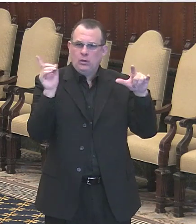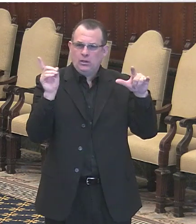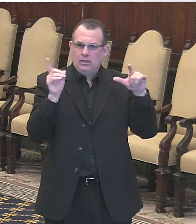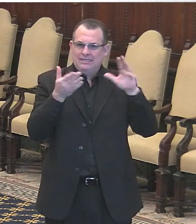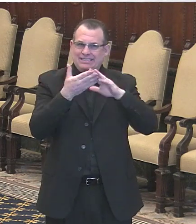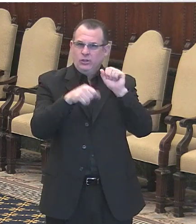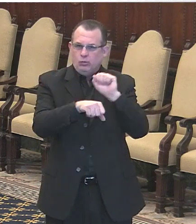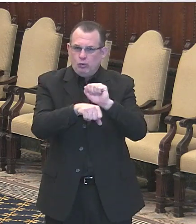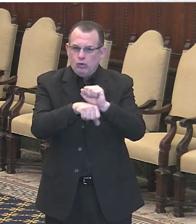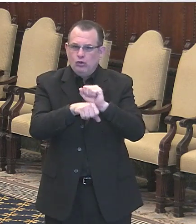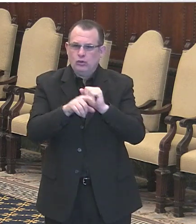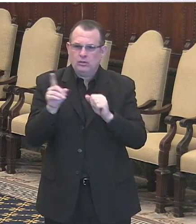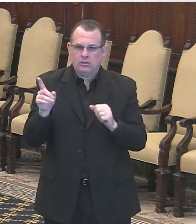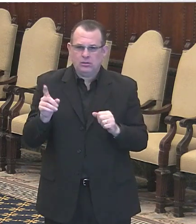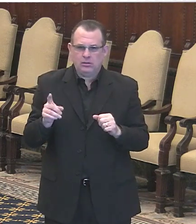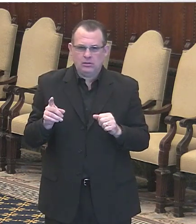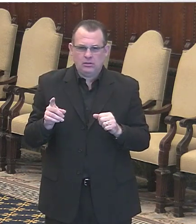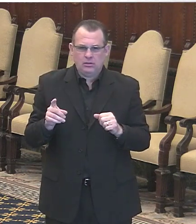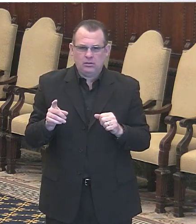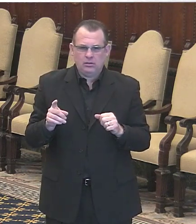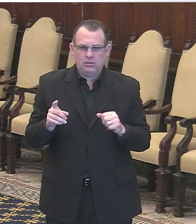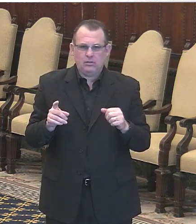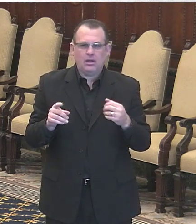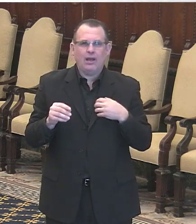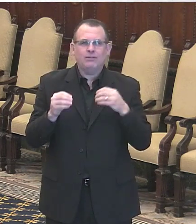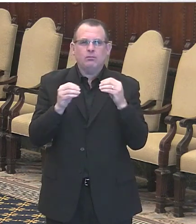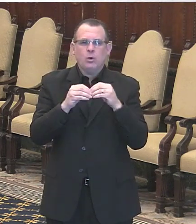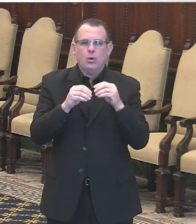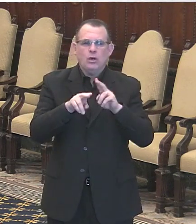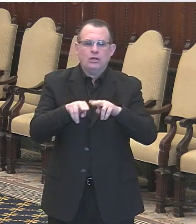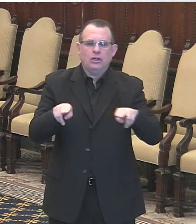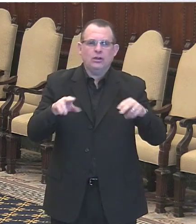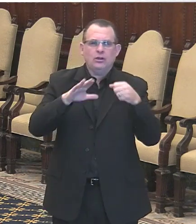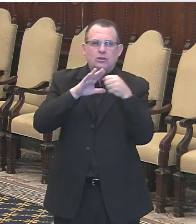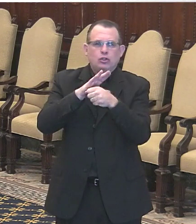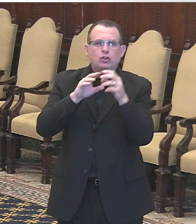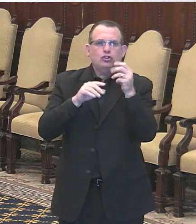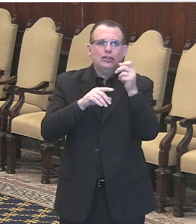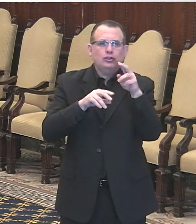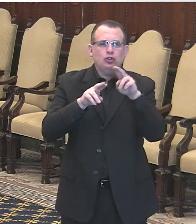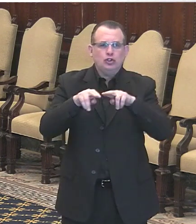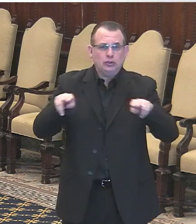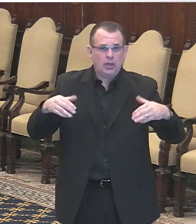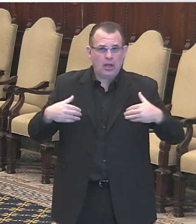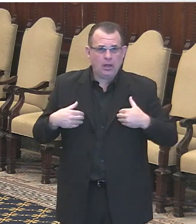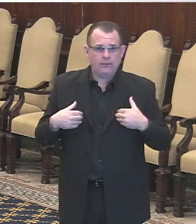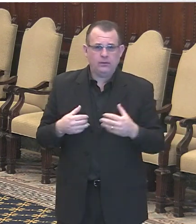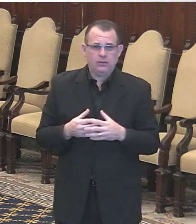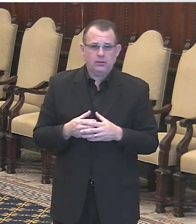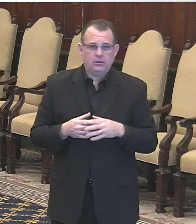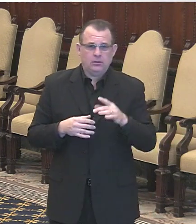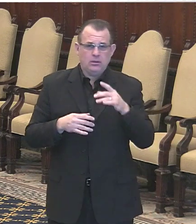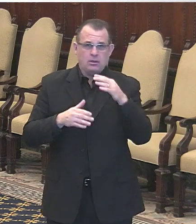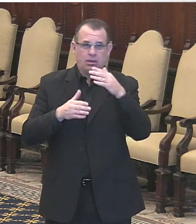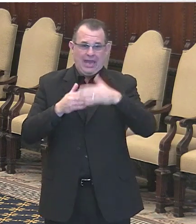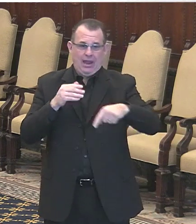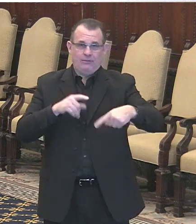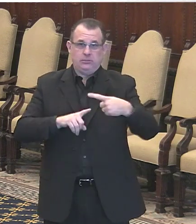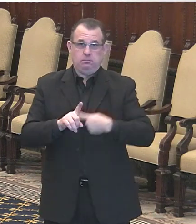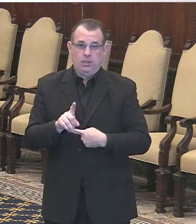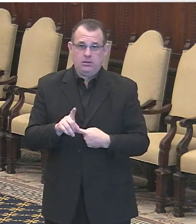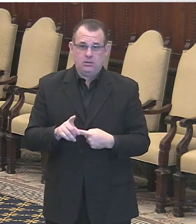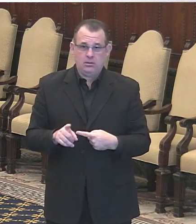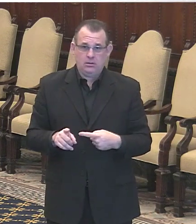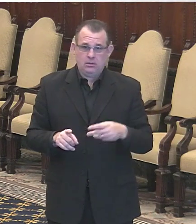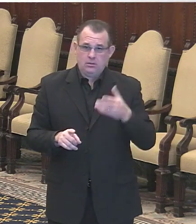solution and some more shelter space by the end of the month. I understand now that the airport is ready to